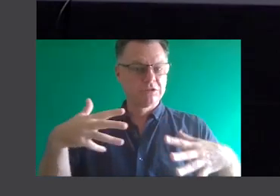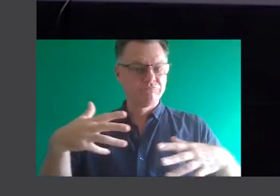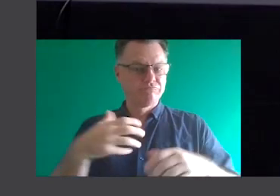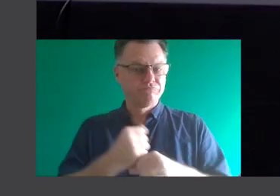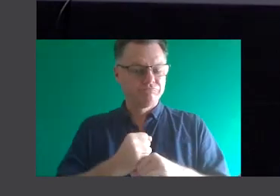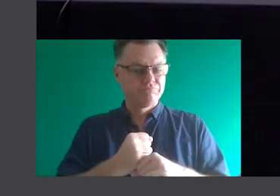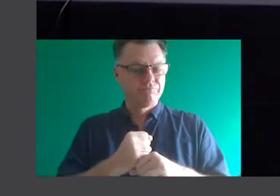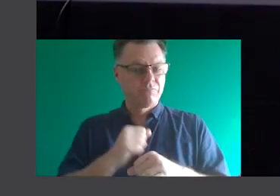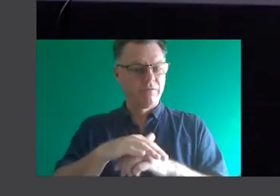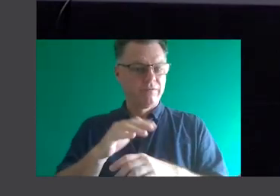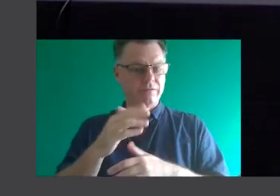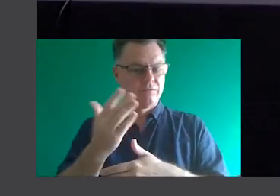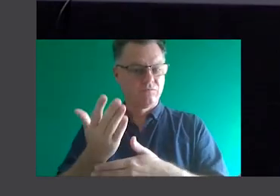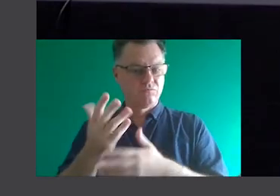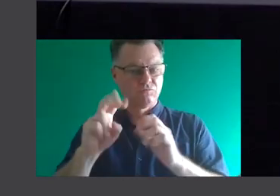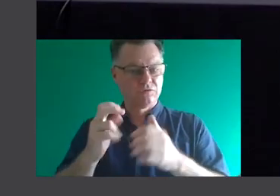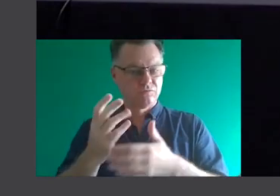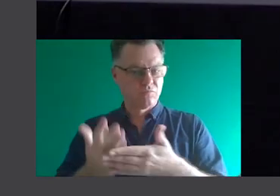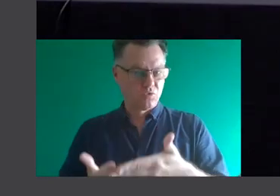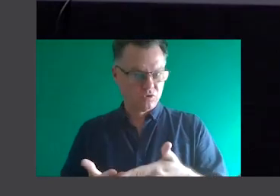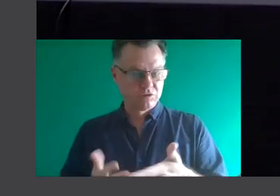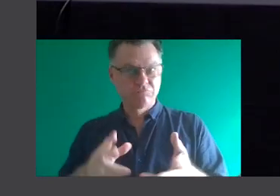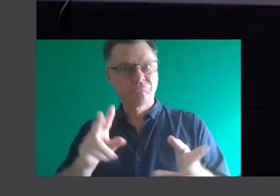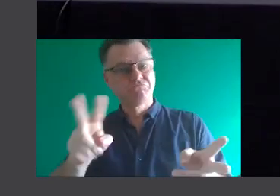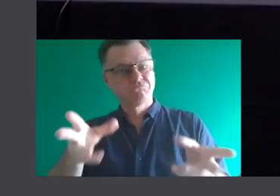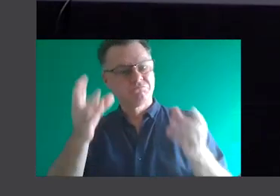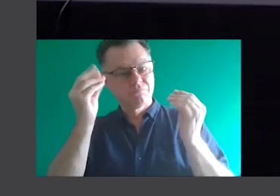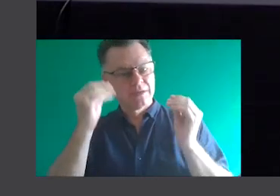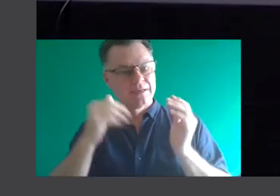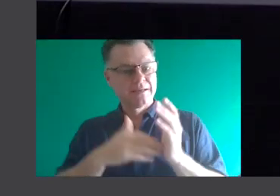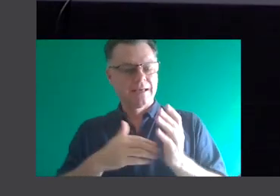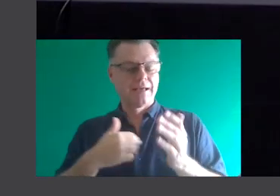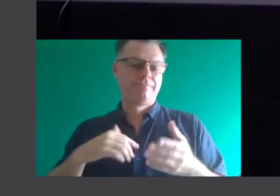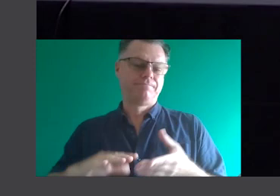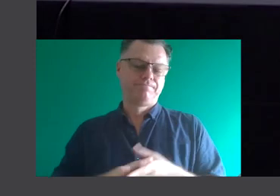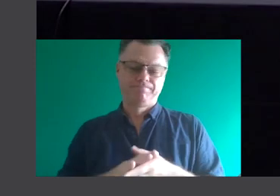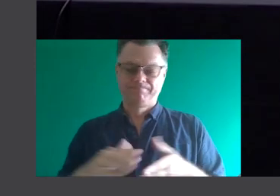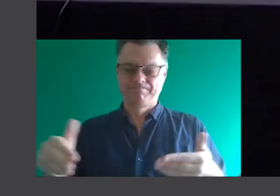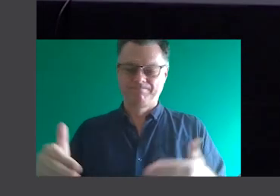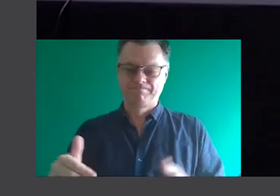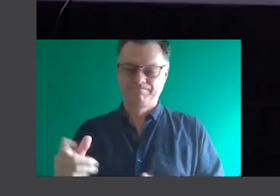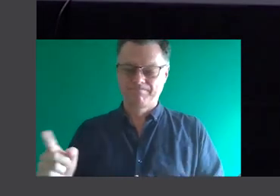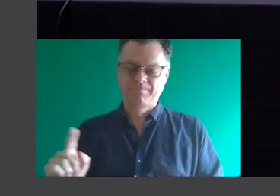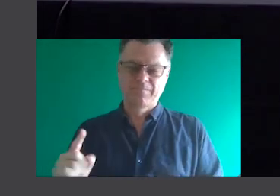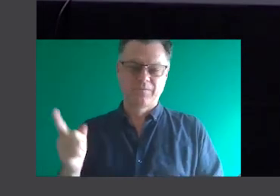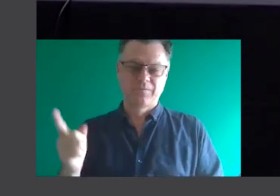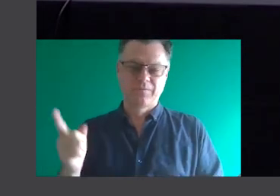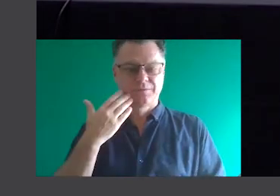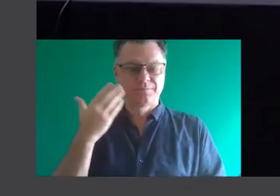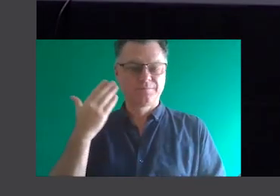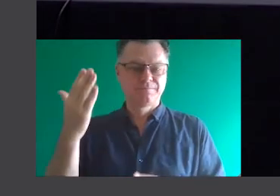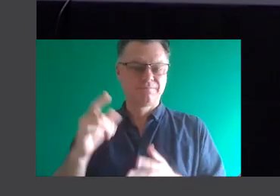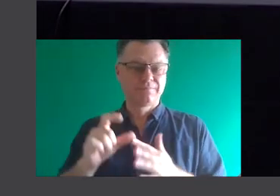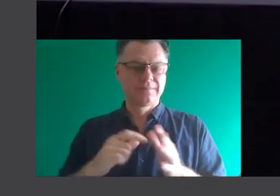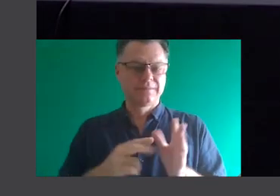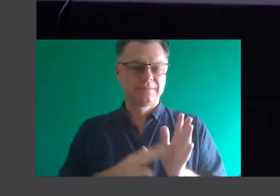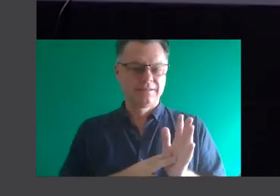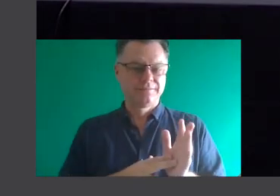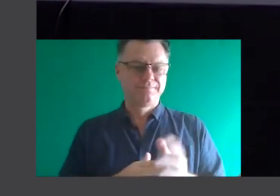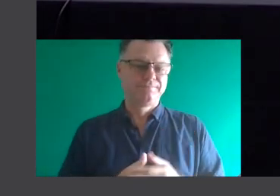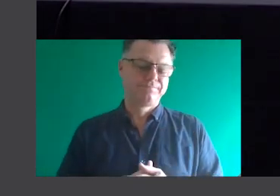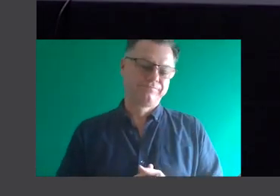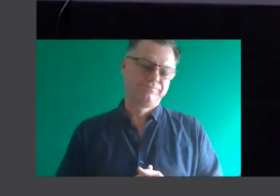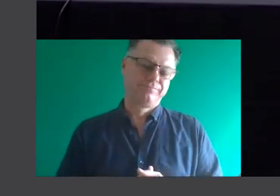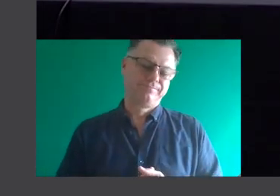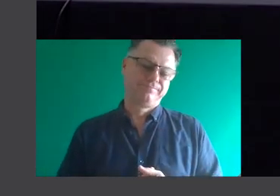Well, I hope that was a useful introduction to the research report. And now, without any further ado, I'm delighted to introduce